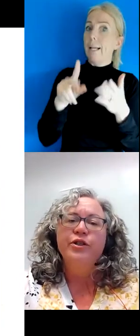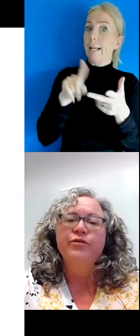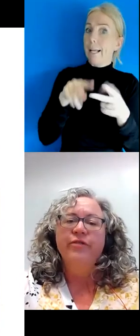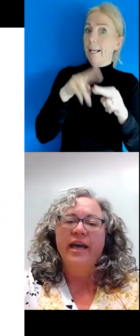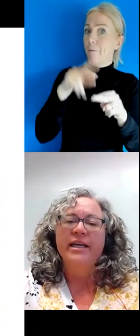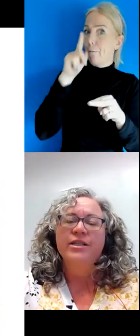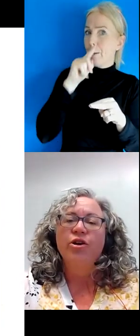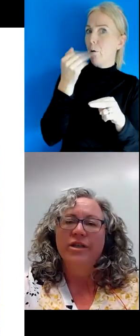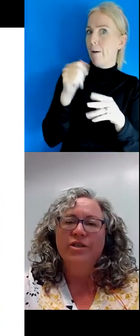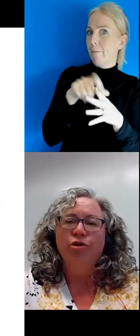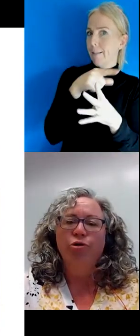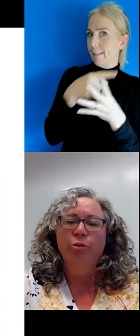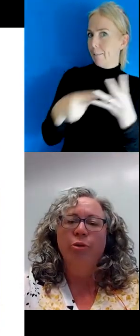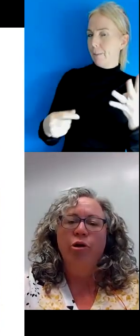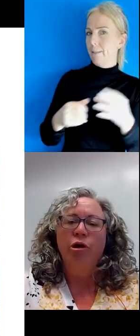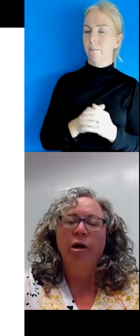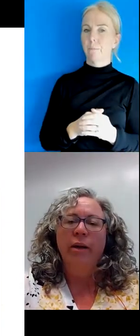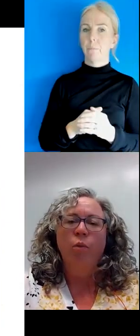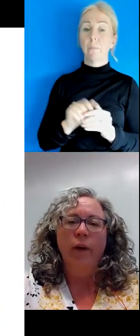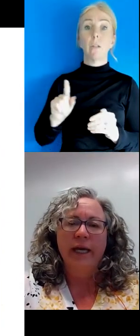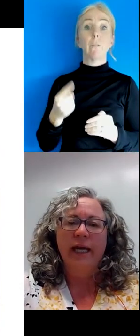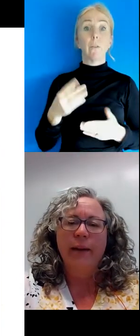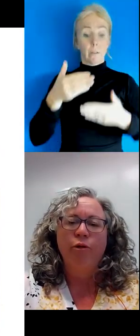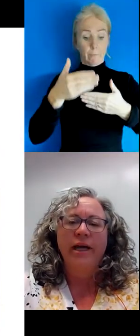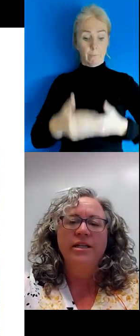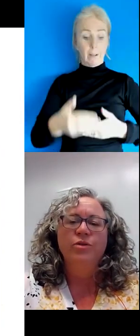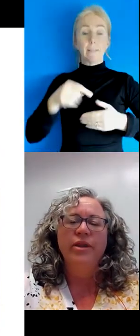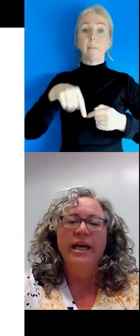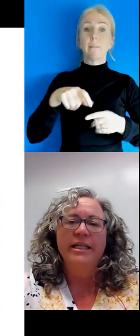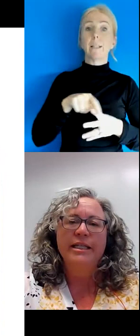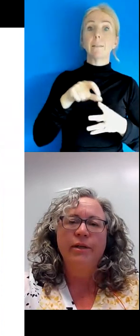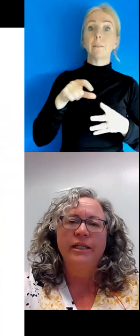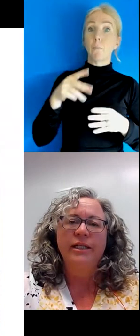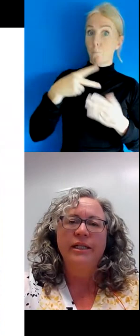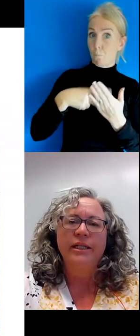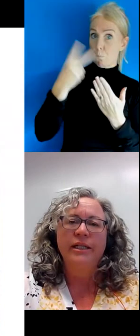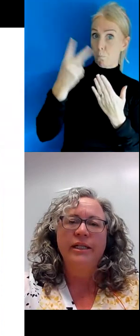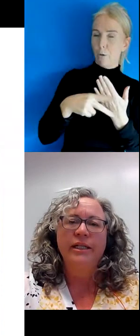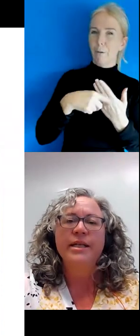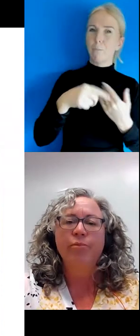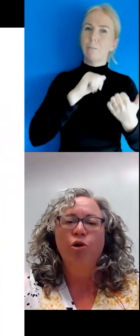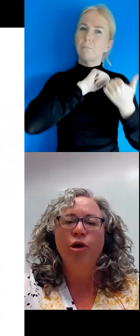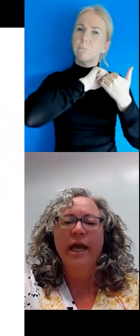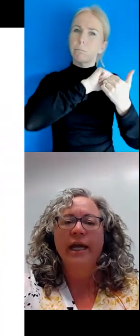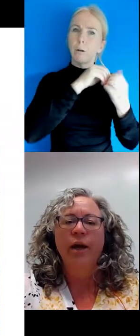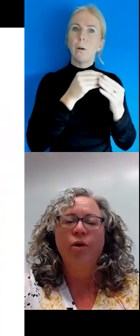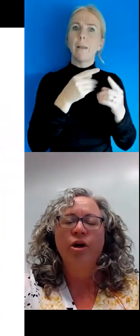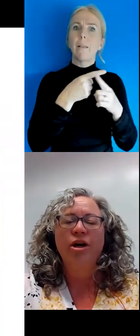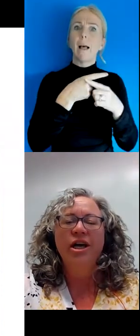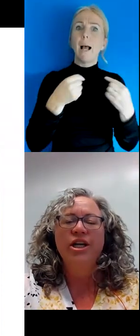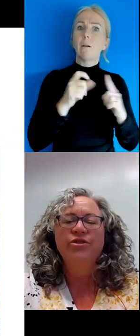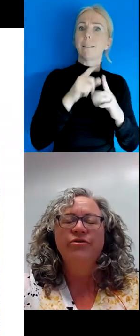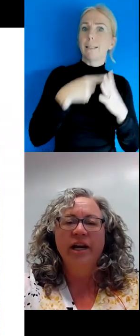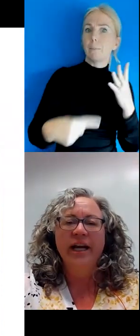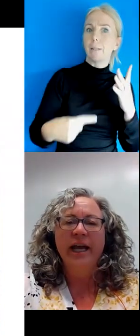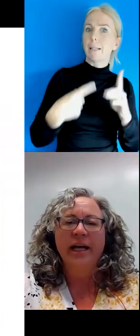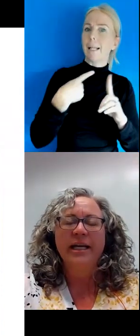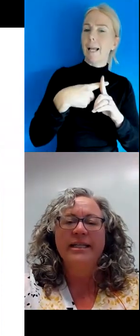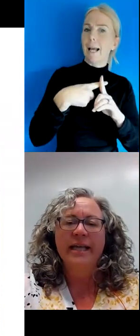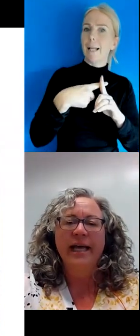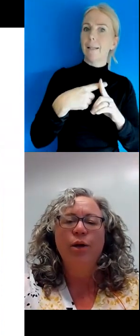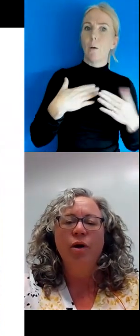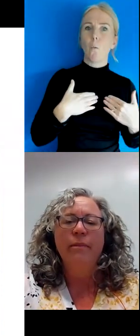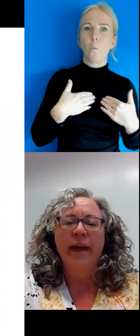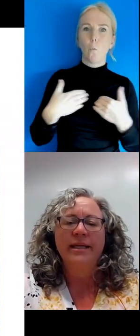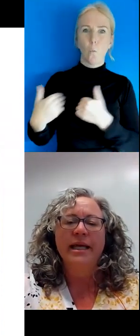In the first phase of this recruitment program, we collaborated with our Disability and Wellness Employee Network to find